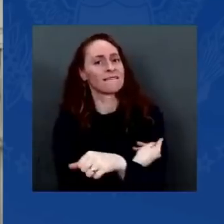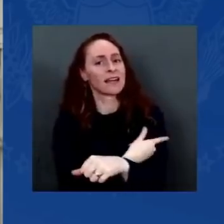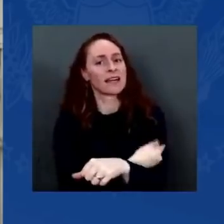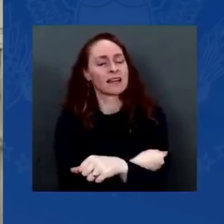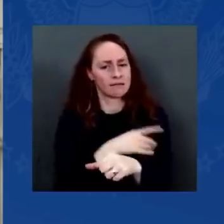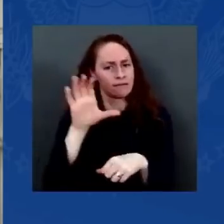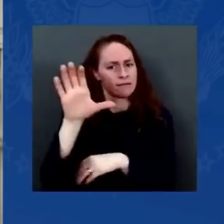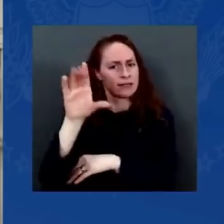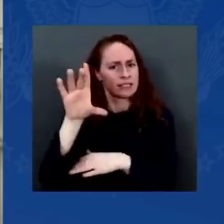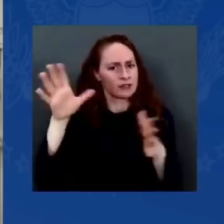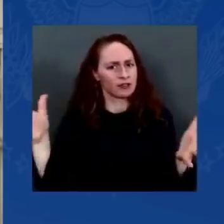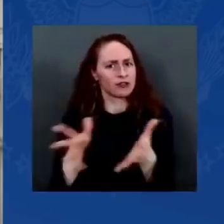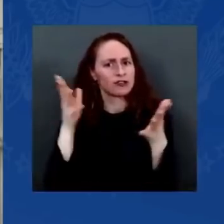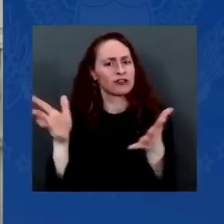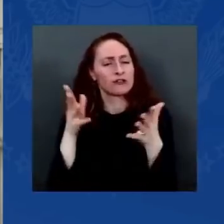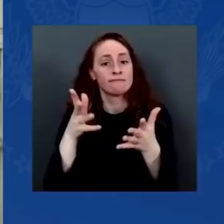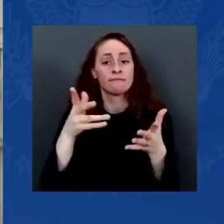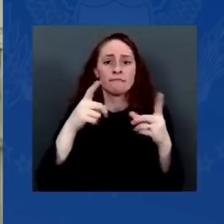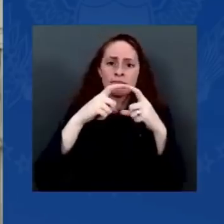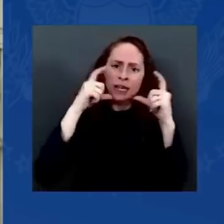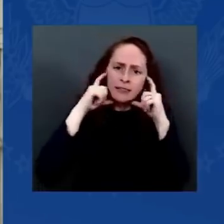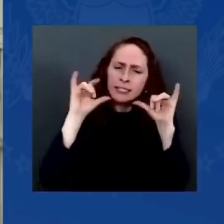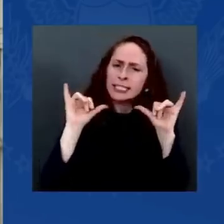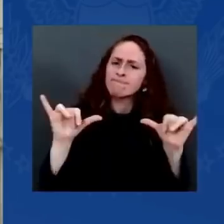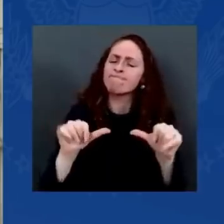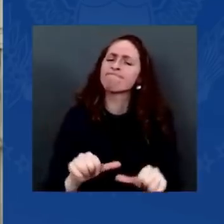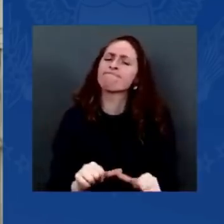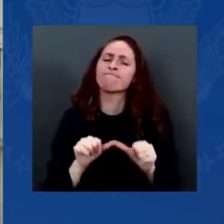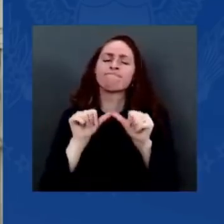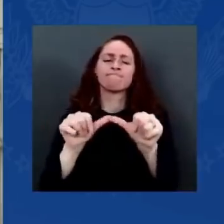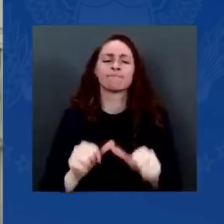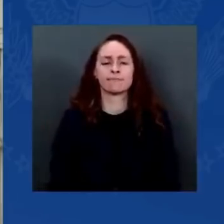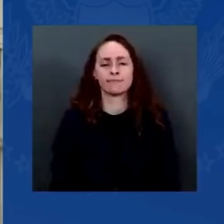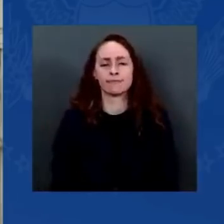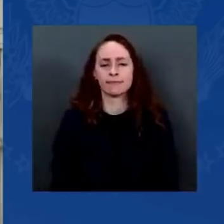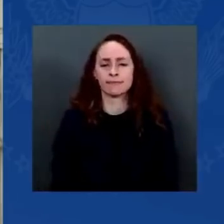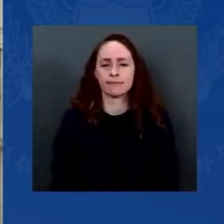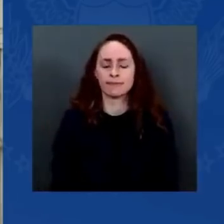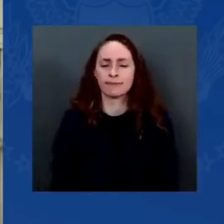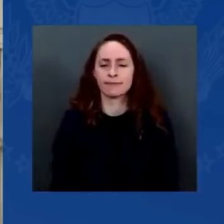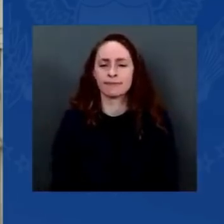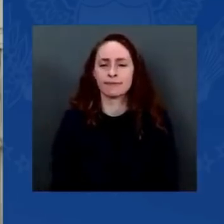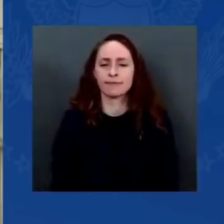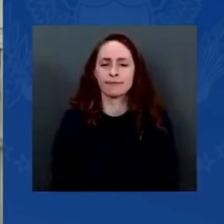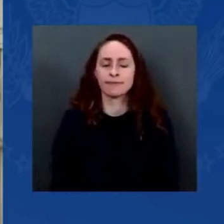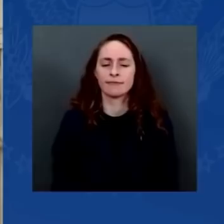I got Congress to pass billions of dollars in school improvements, ventilation, and social